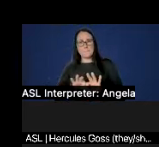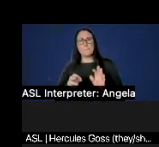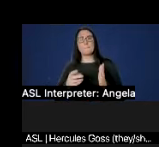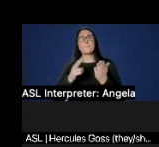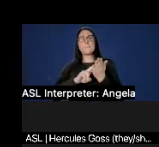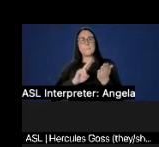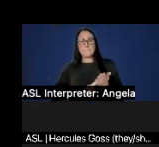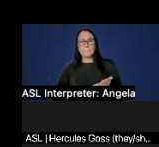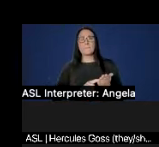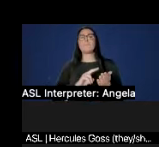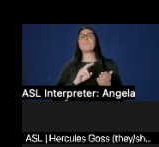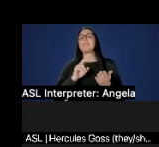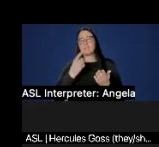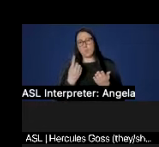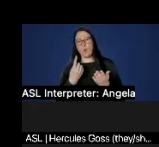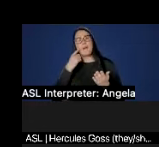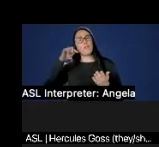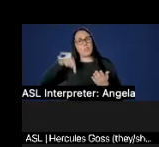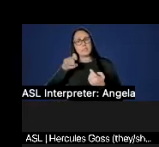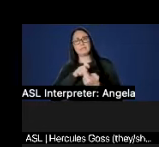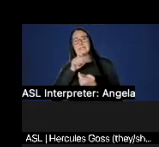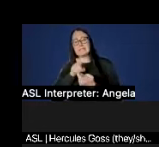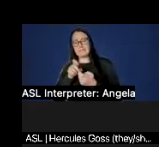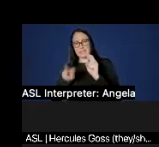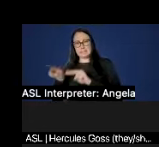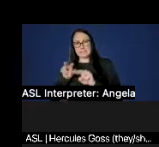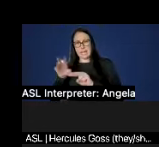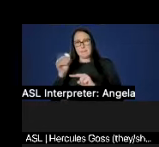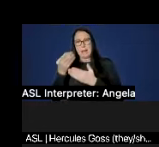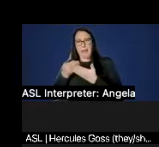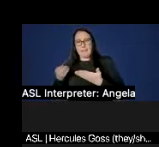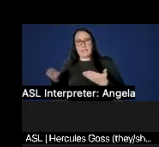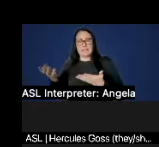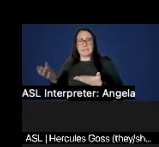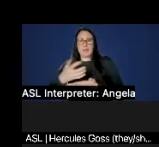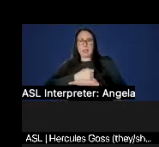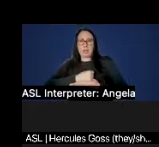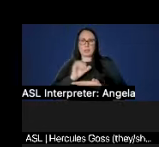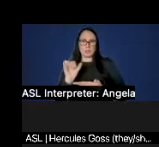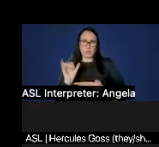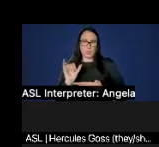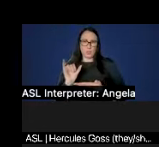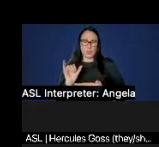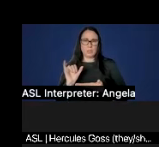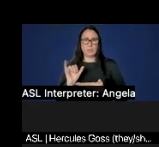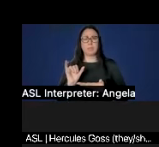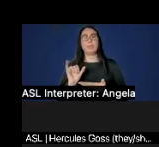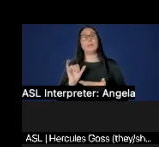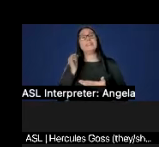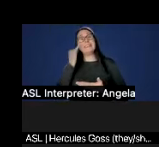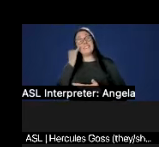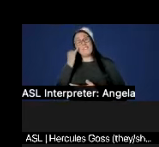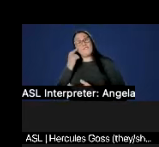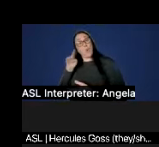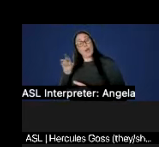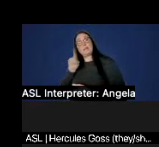forensic exam and evidence collection. In order for it to be true informed consent, which is